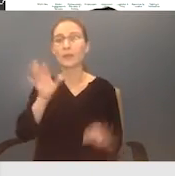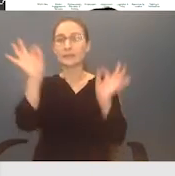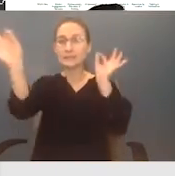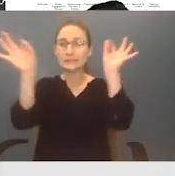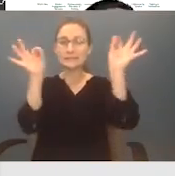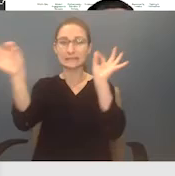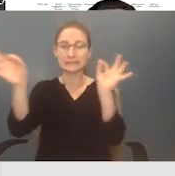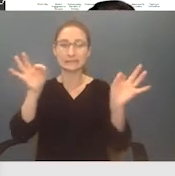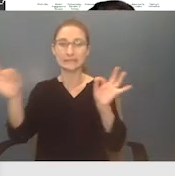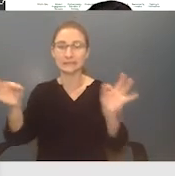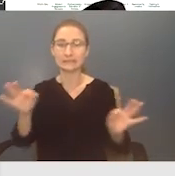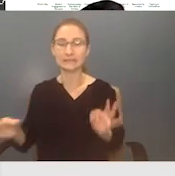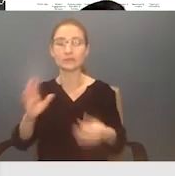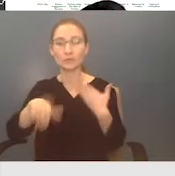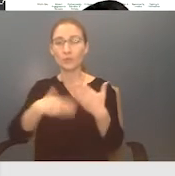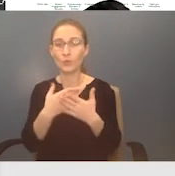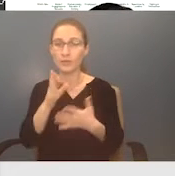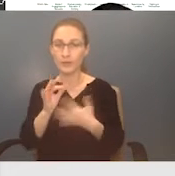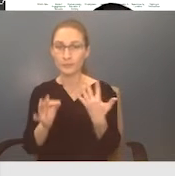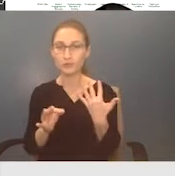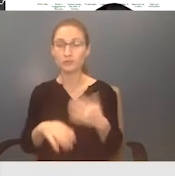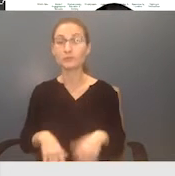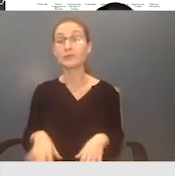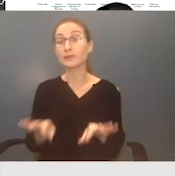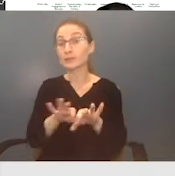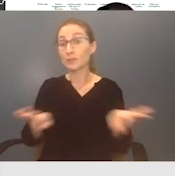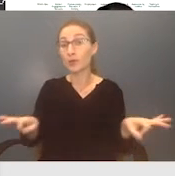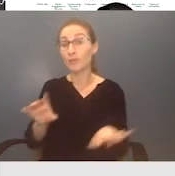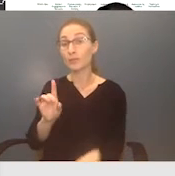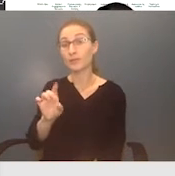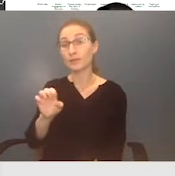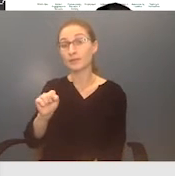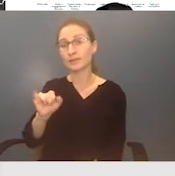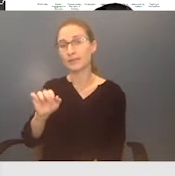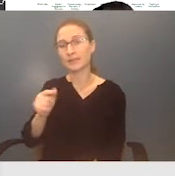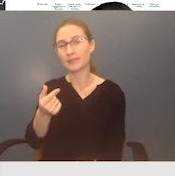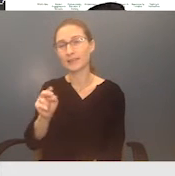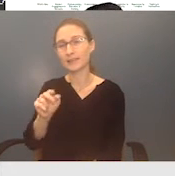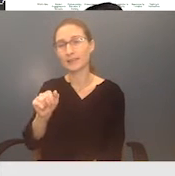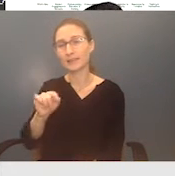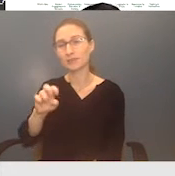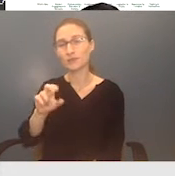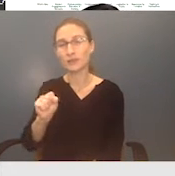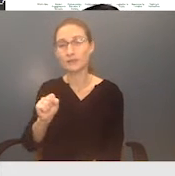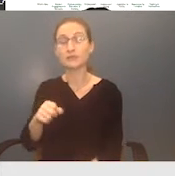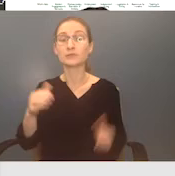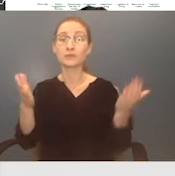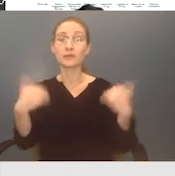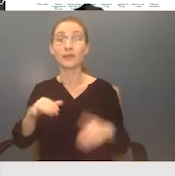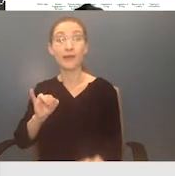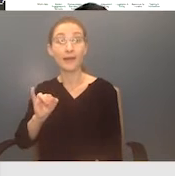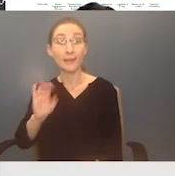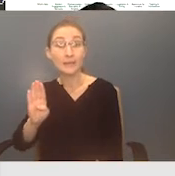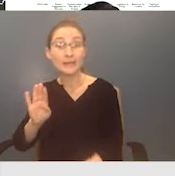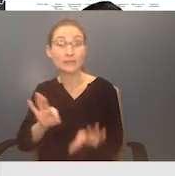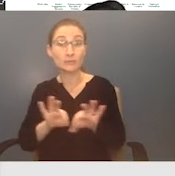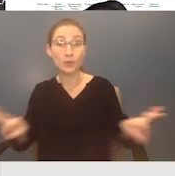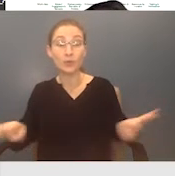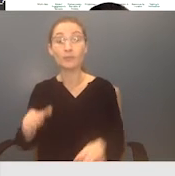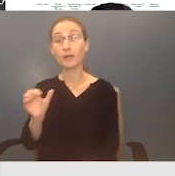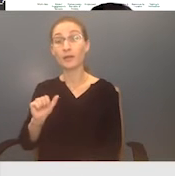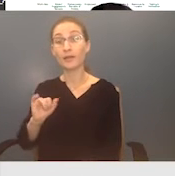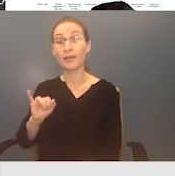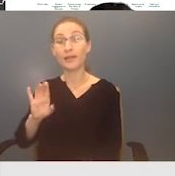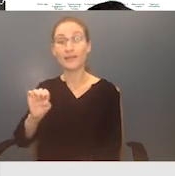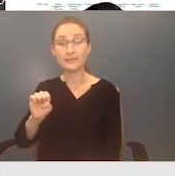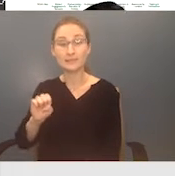different options. There's diploma designations. There's the International Baccalaureate IB diploma program,